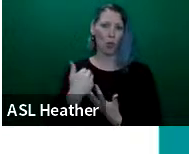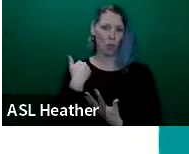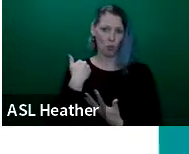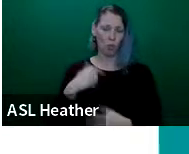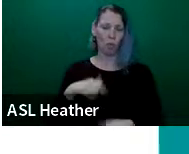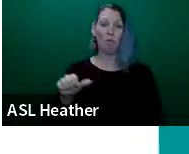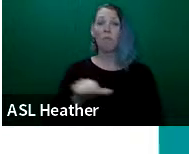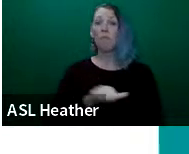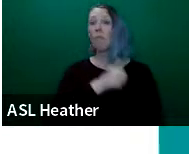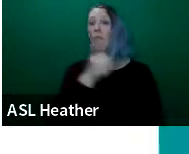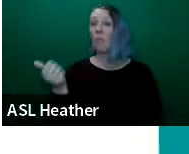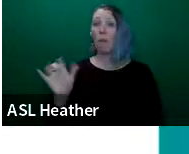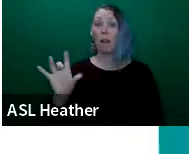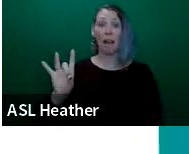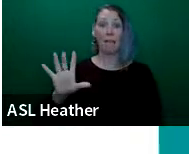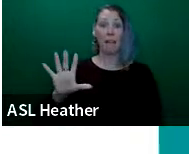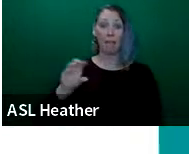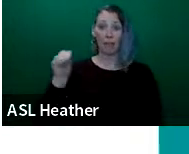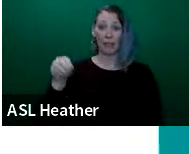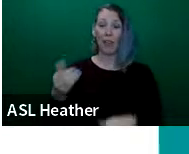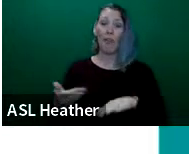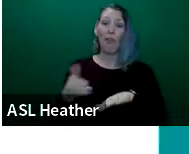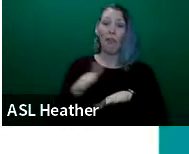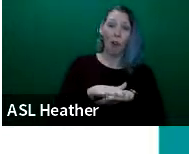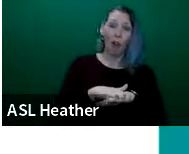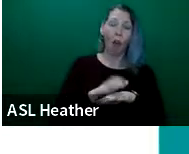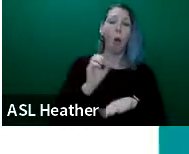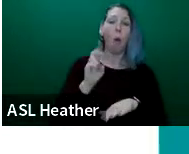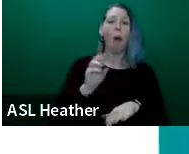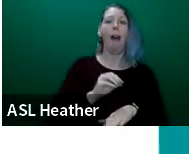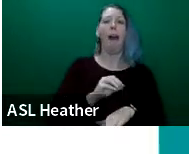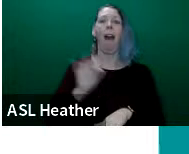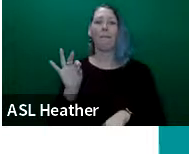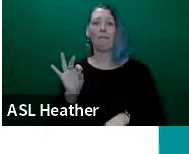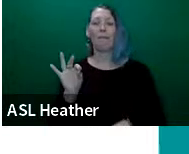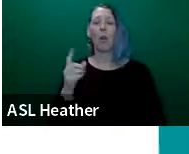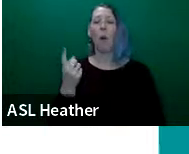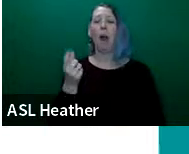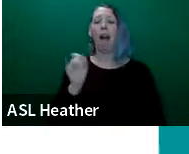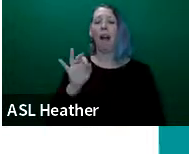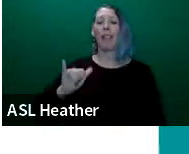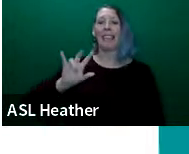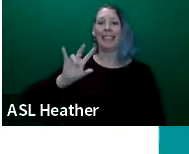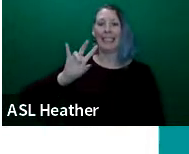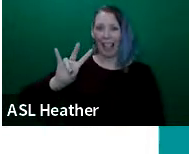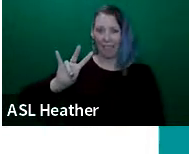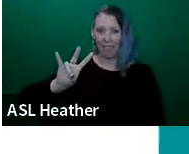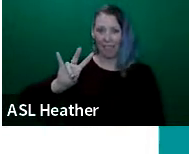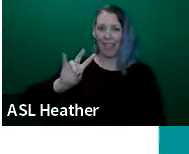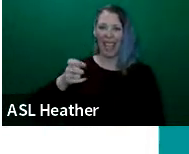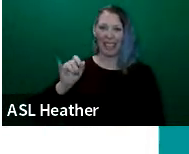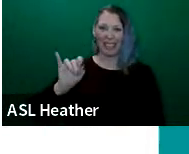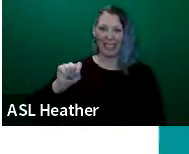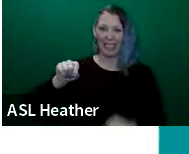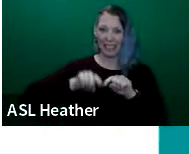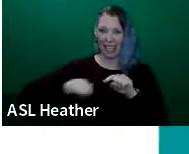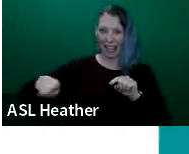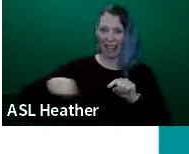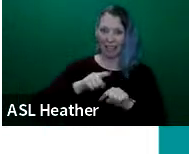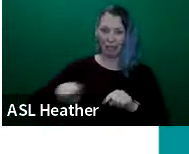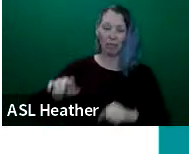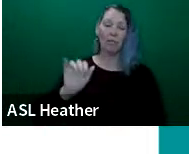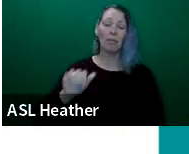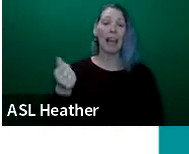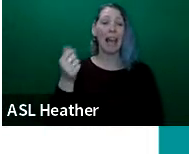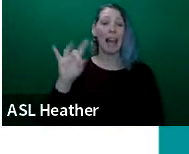other 85% get on and or off at one of our 7 interchanges. So you can see the individual patterns there. So we've got the